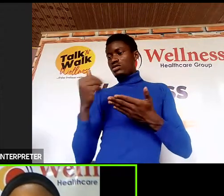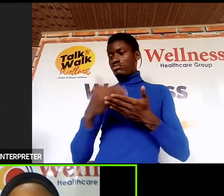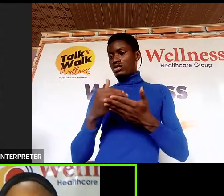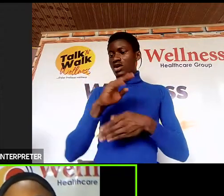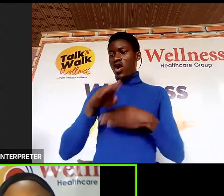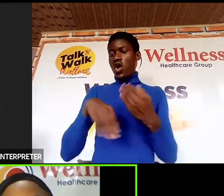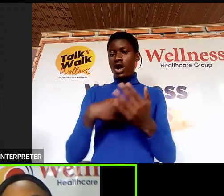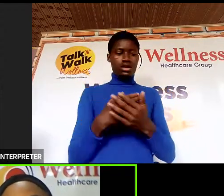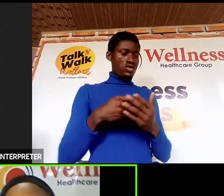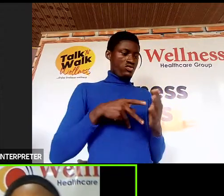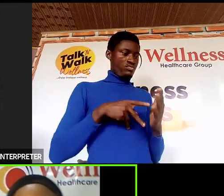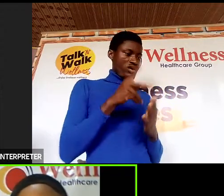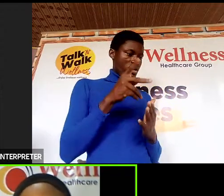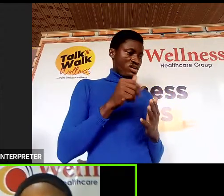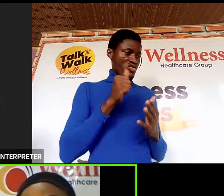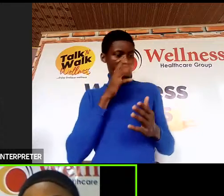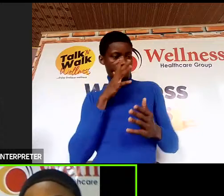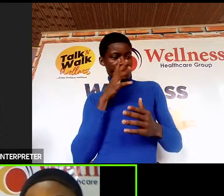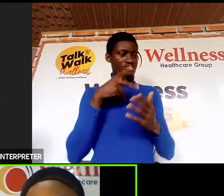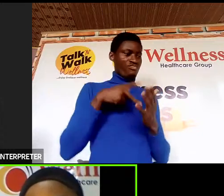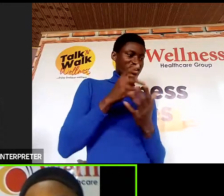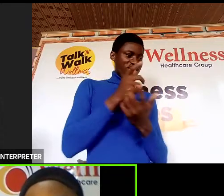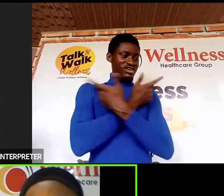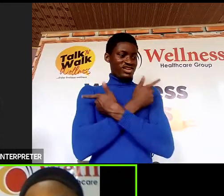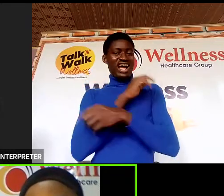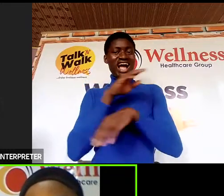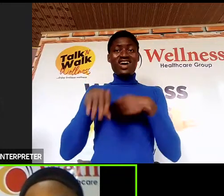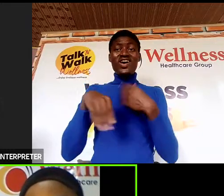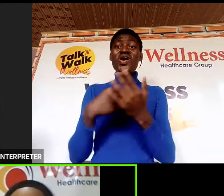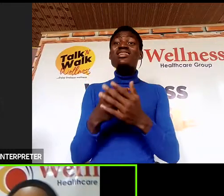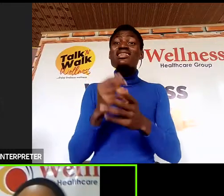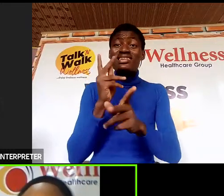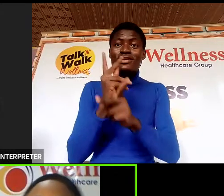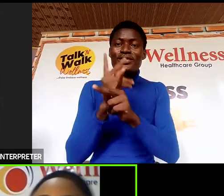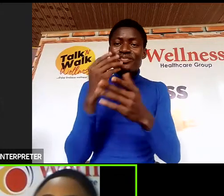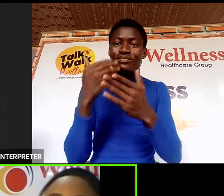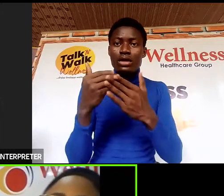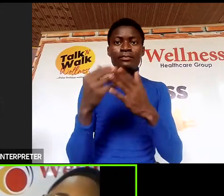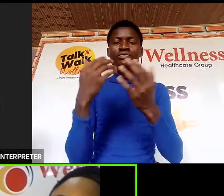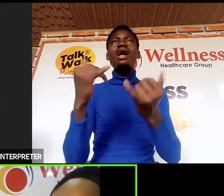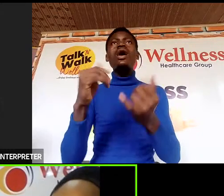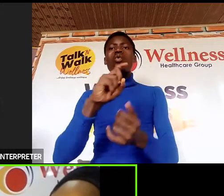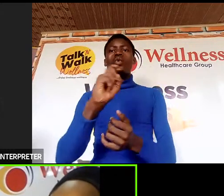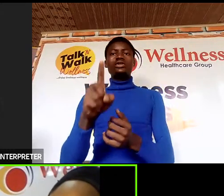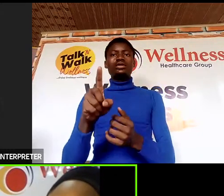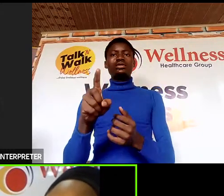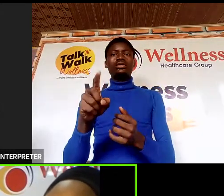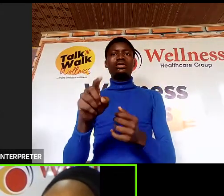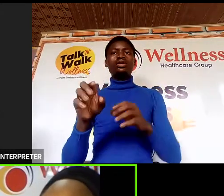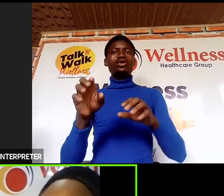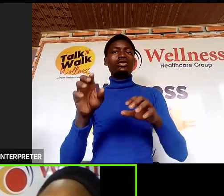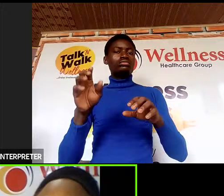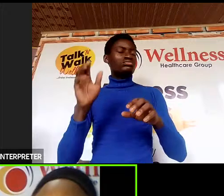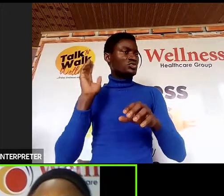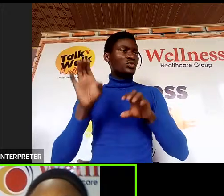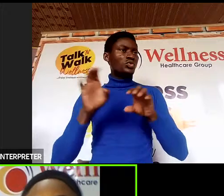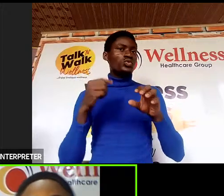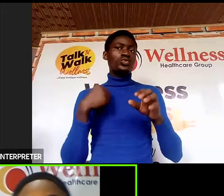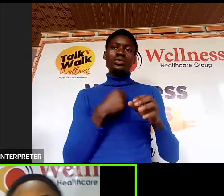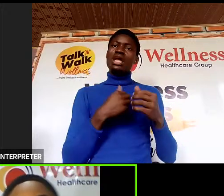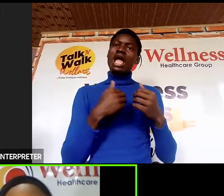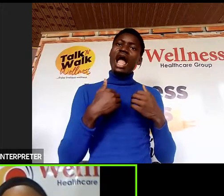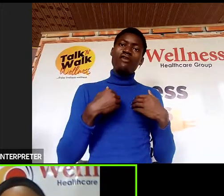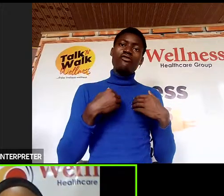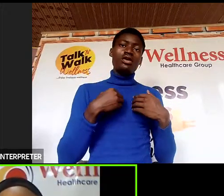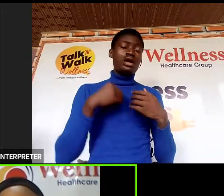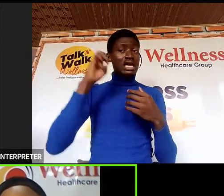emergency fund separately and savings for investments separately? That's the next question I want to ask, because if I have emergency fund